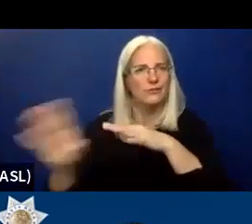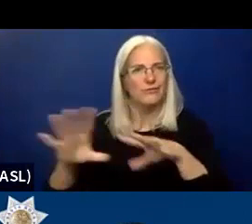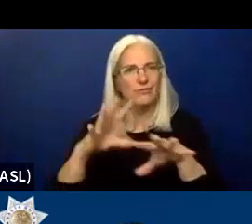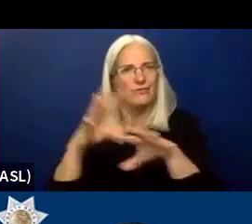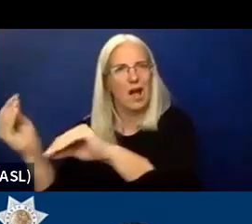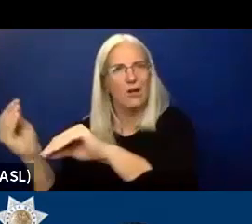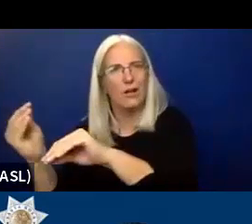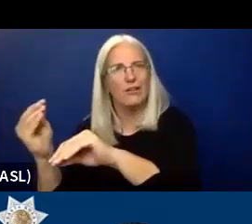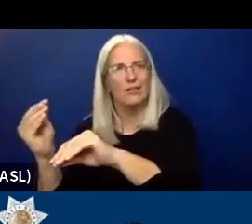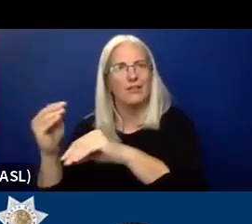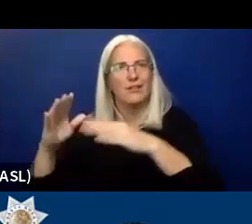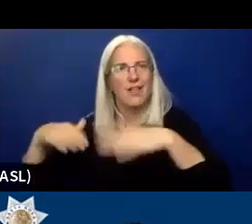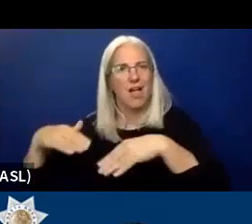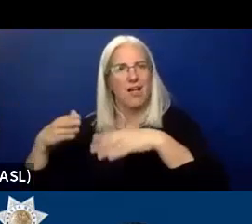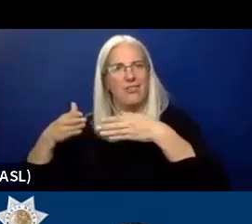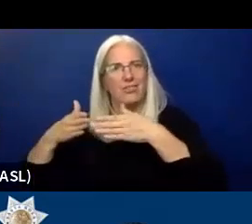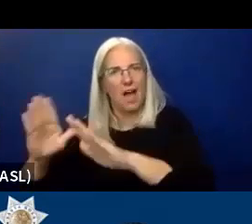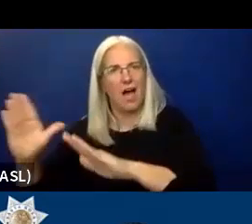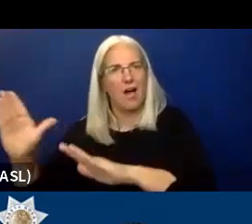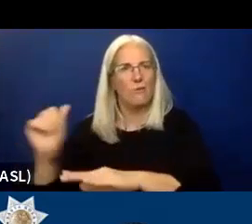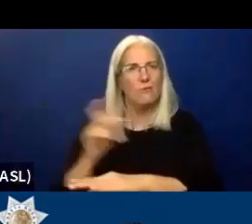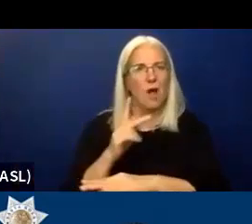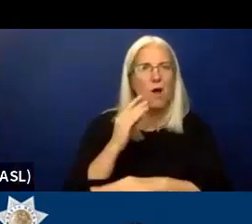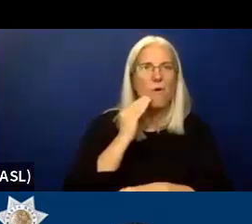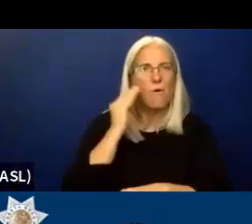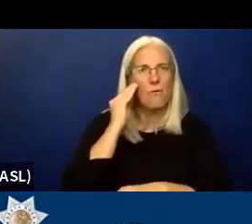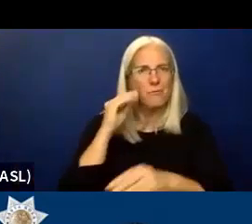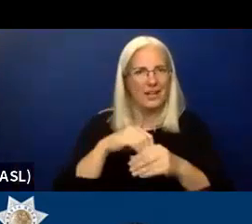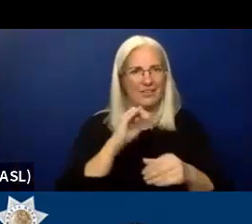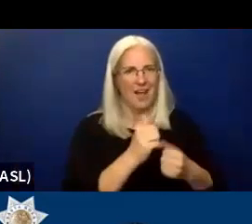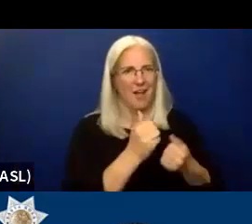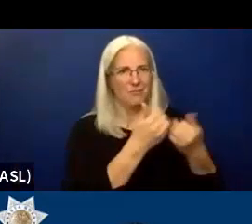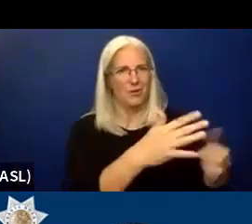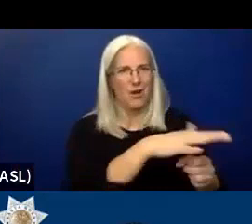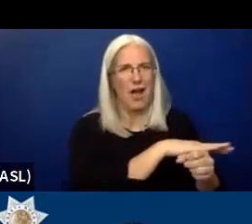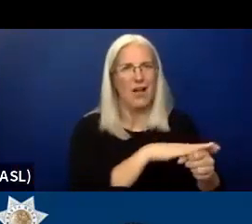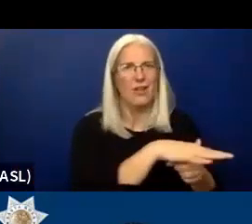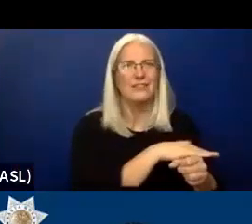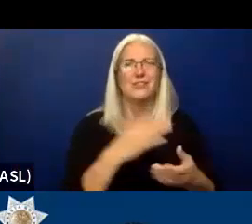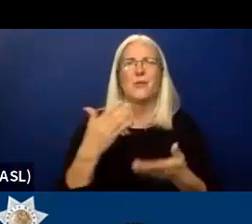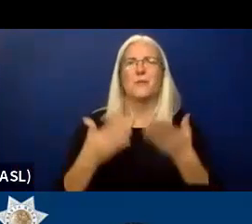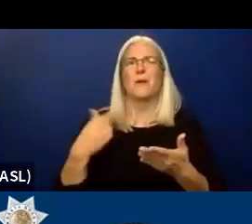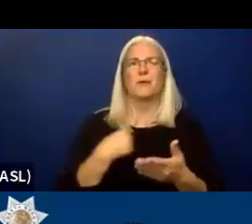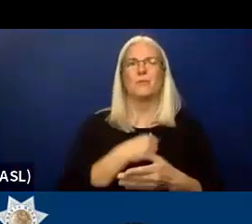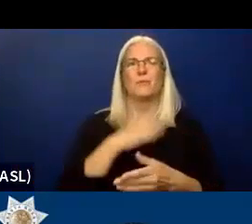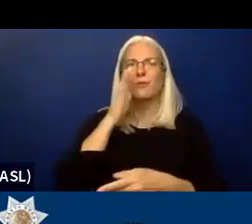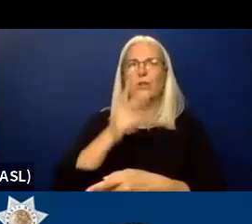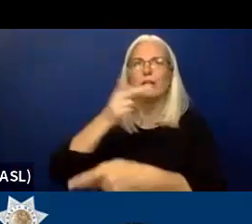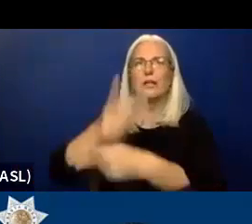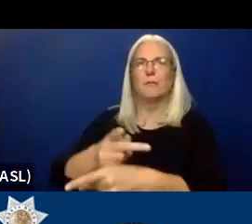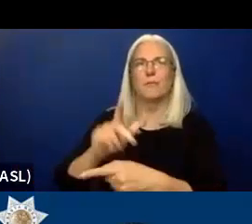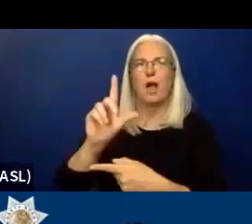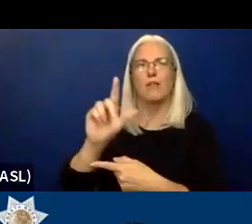area, we may consider keeping the local assistance center open even longer than we're